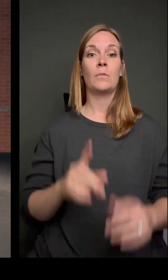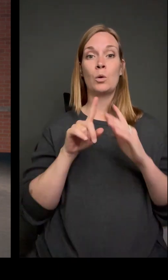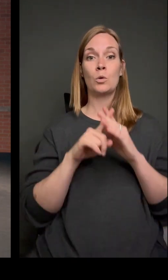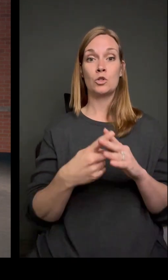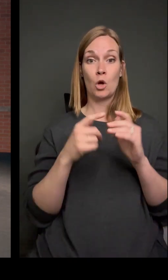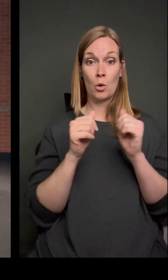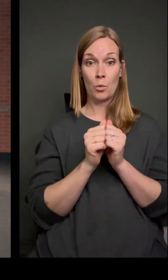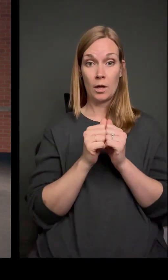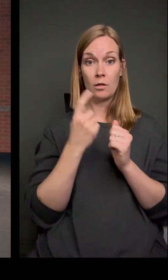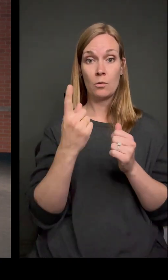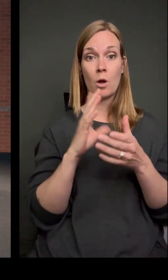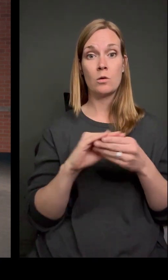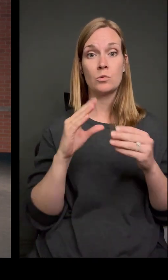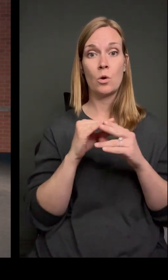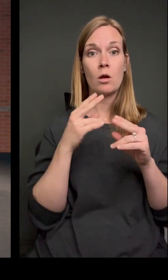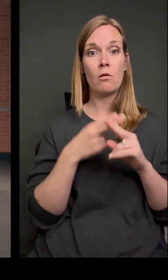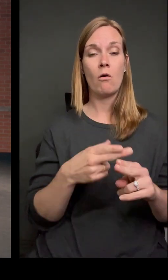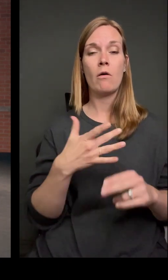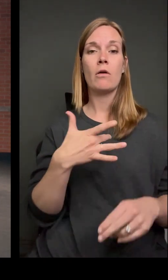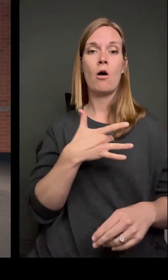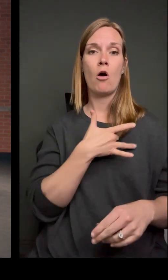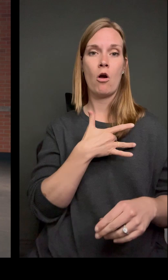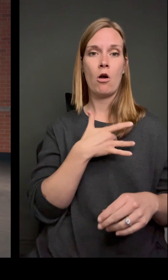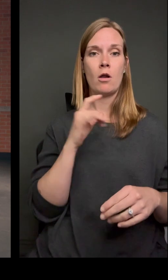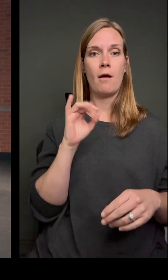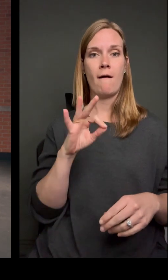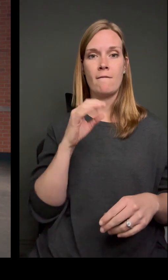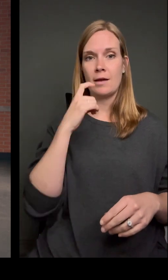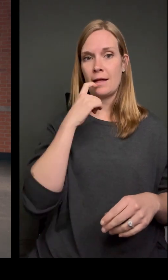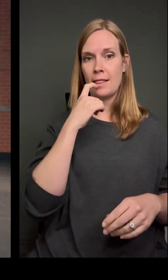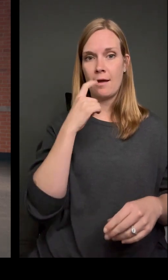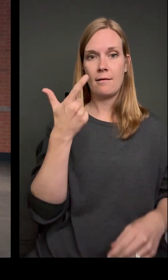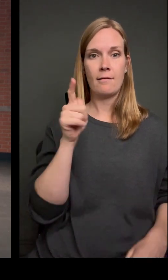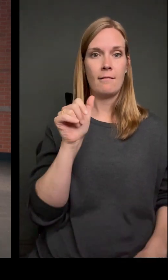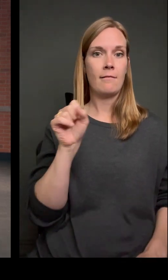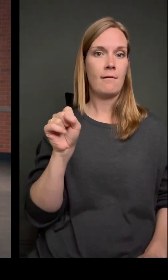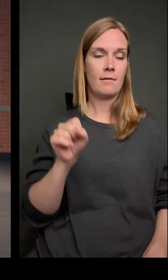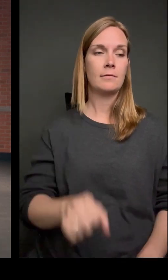going to begin with one called The Heart of Glass.